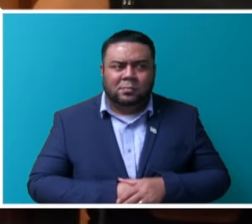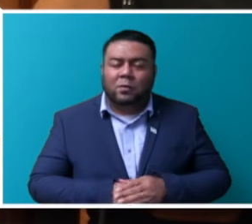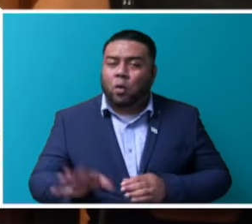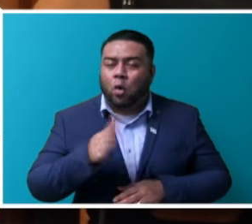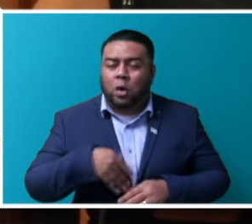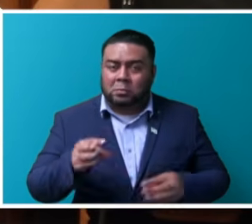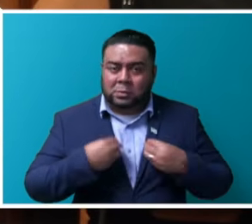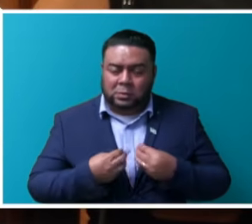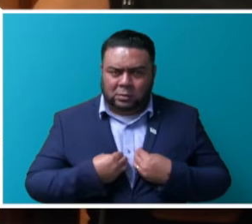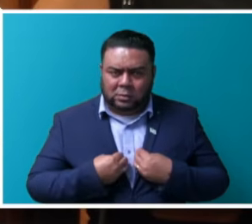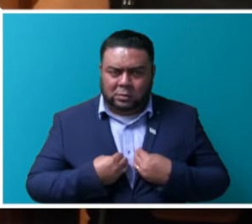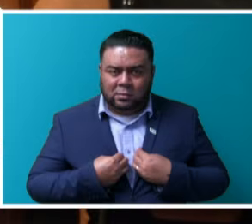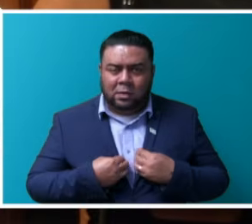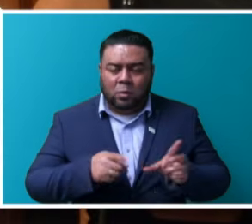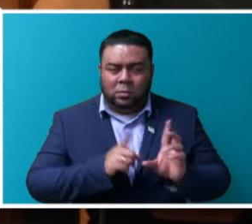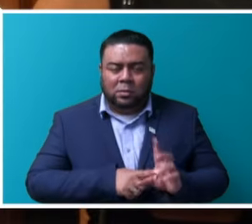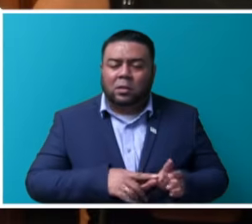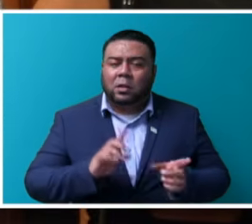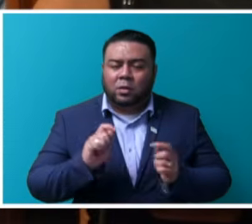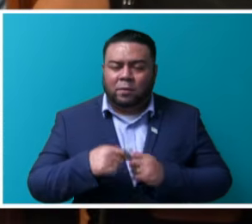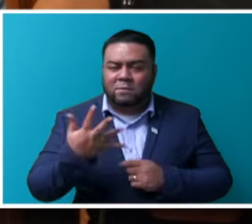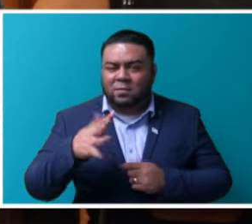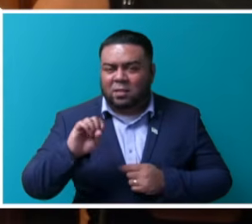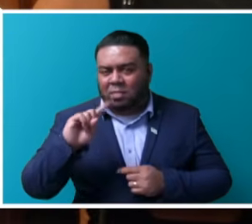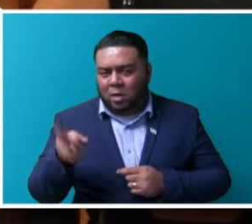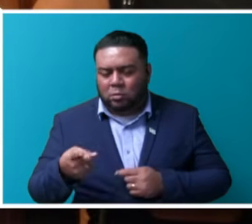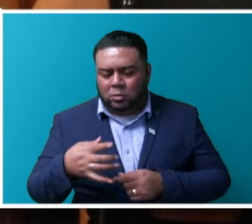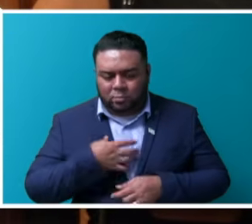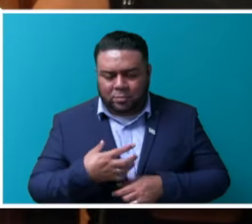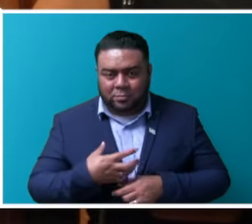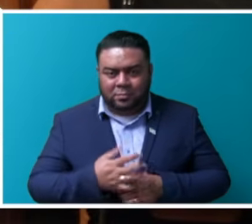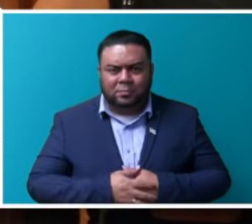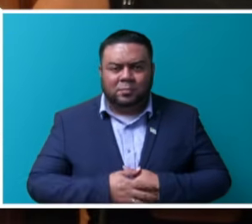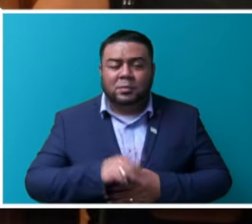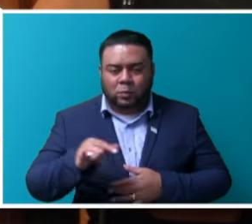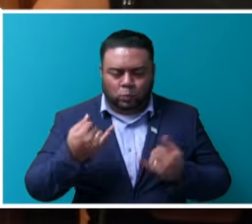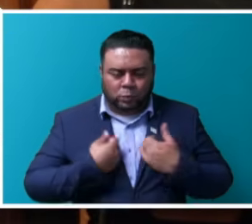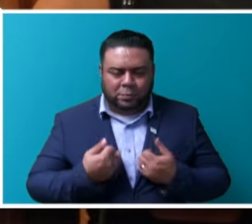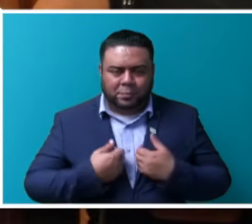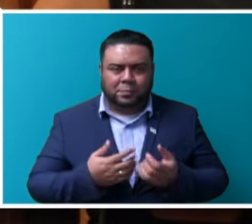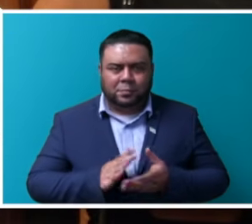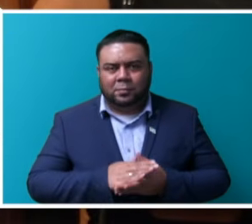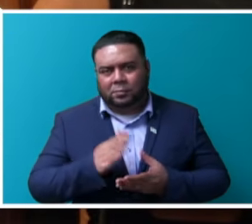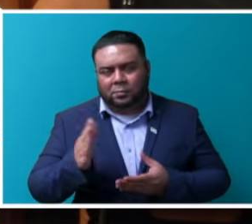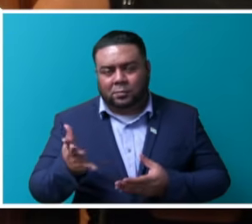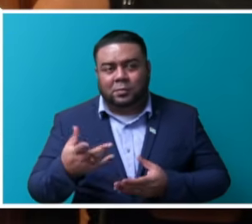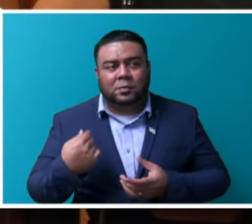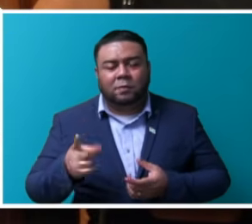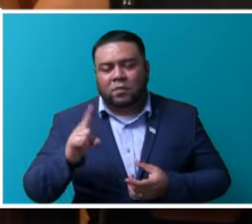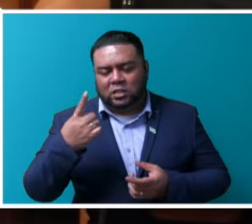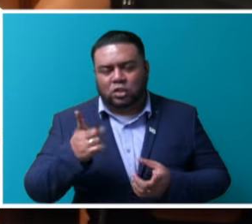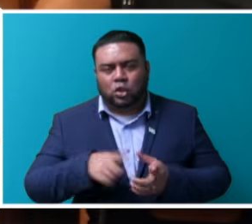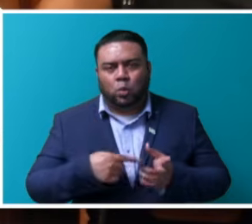businesses with an annual turnover of 50,000 or more. This will be implemented in phases and will come into effect on 1st